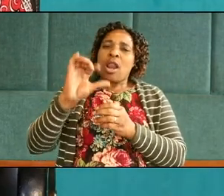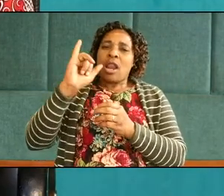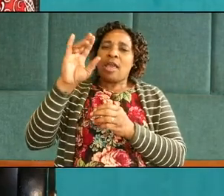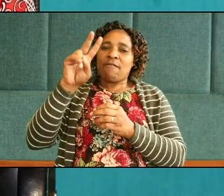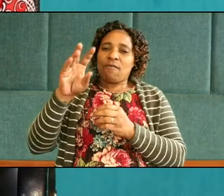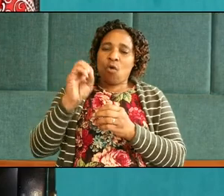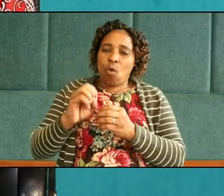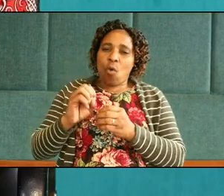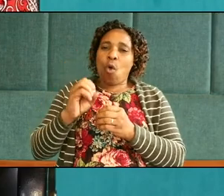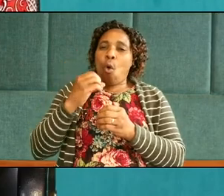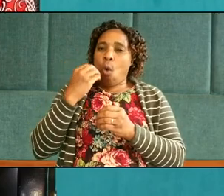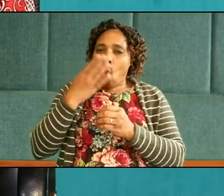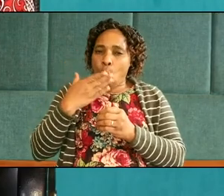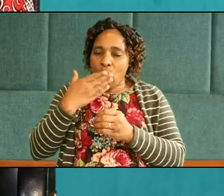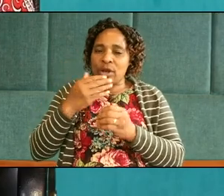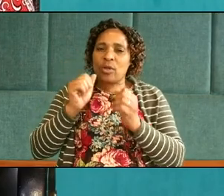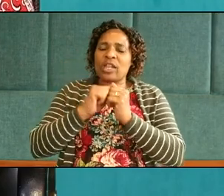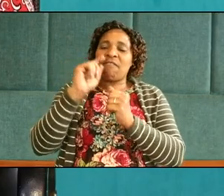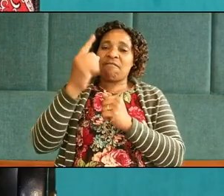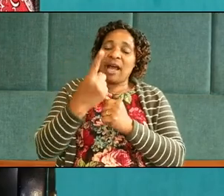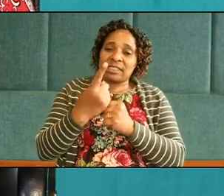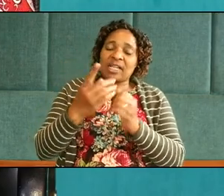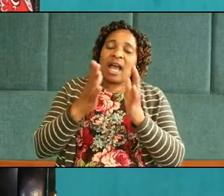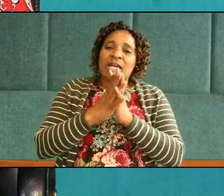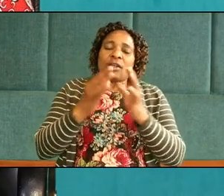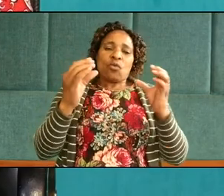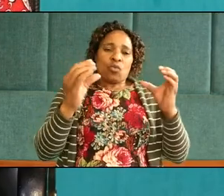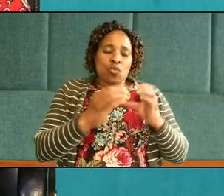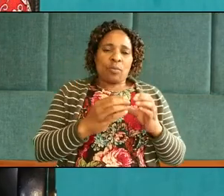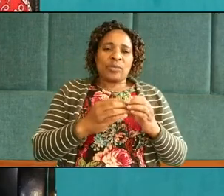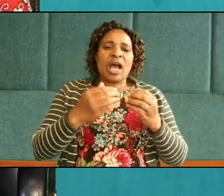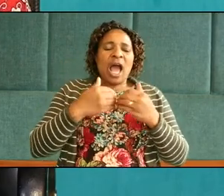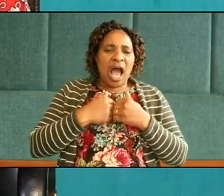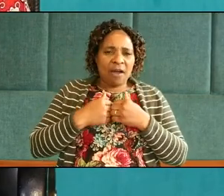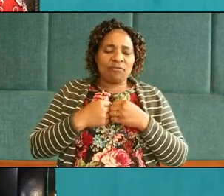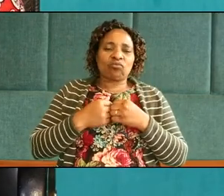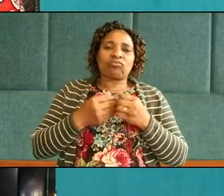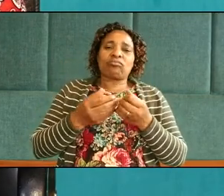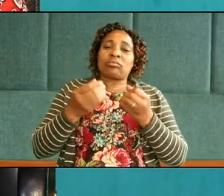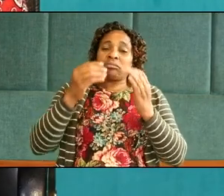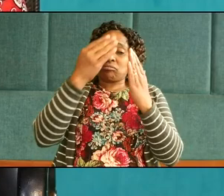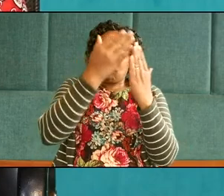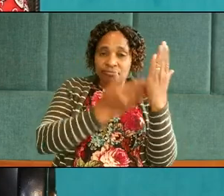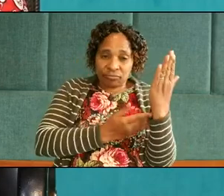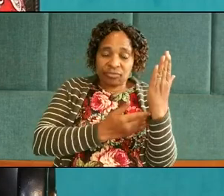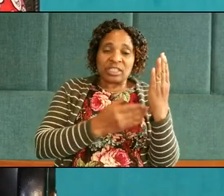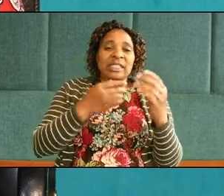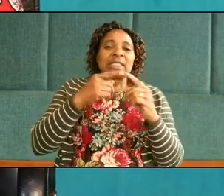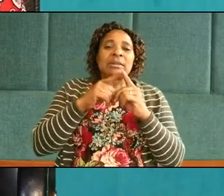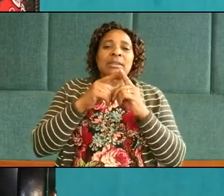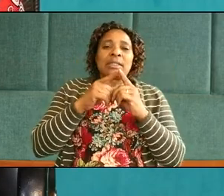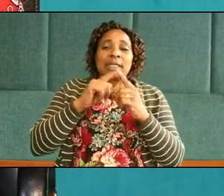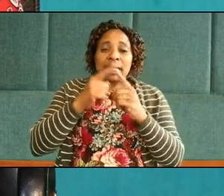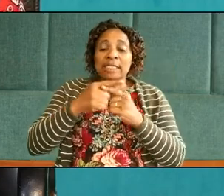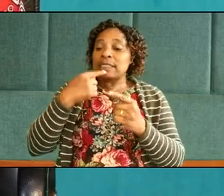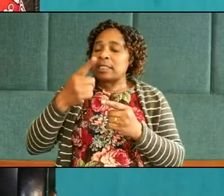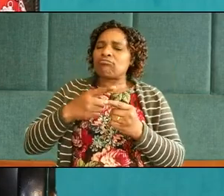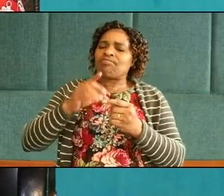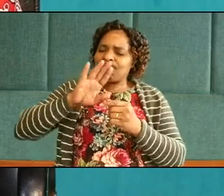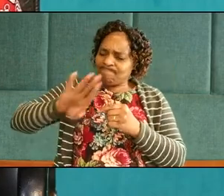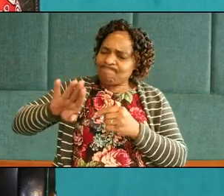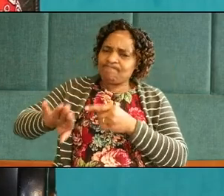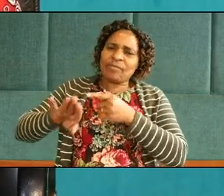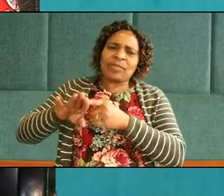the firstborn of your herds and your flocks. He has such an elaborate list, and he tells them, set a tenth of